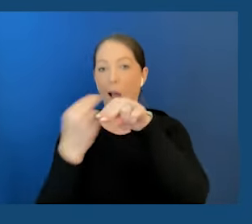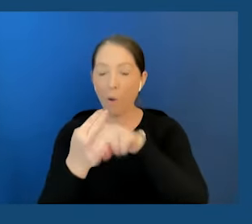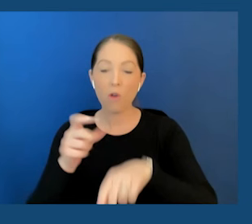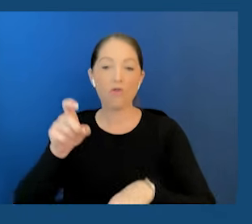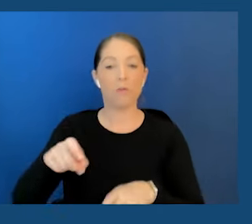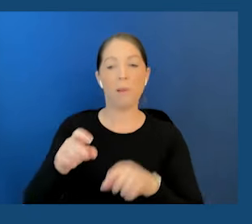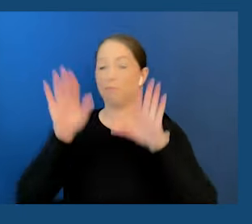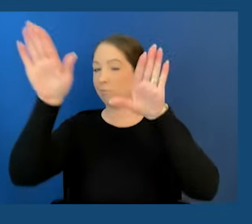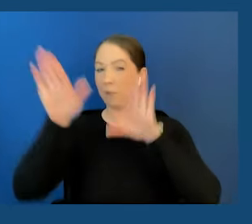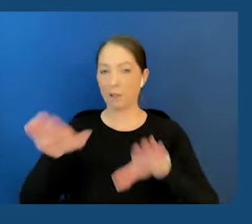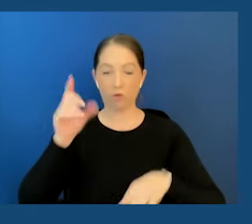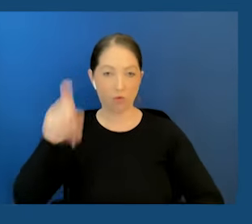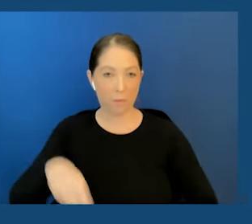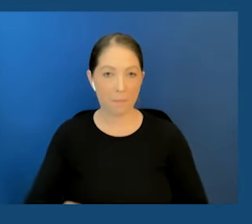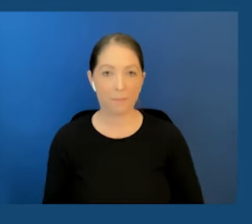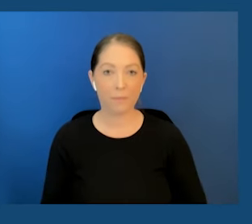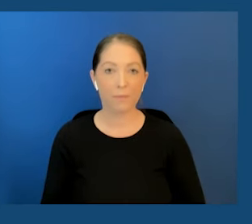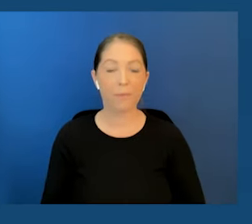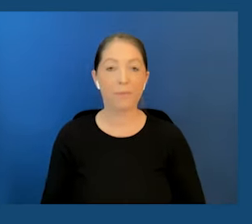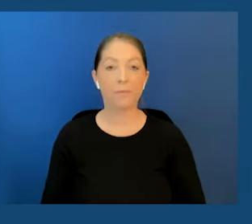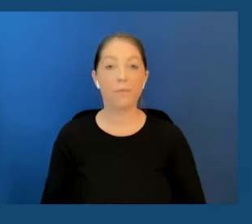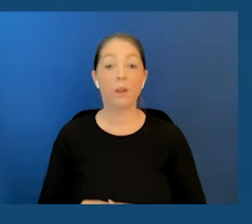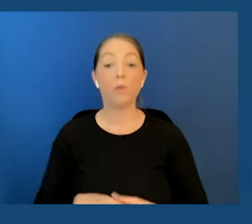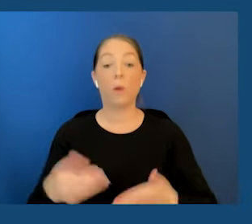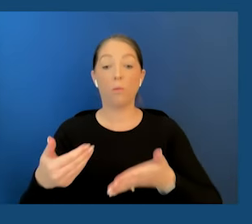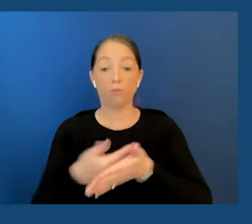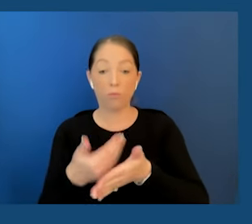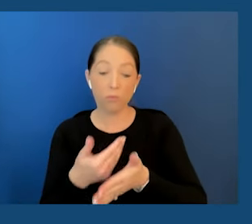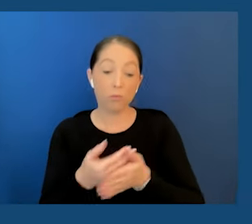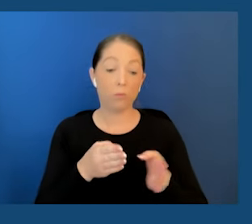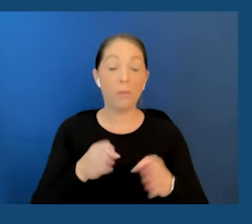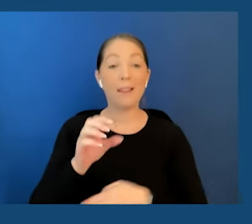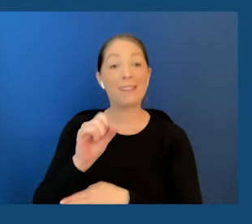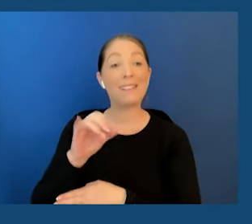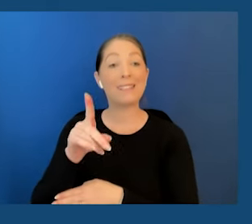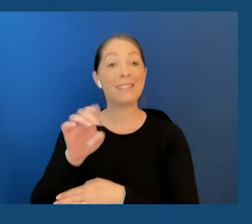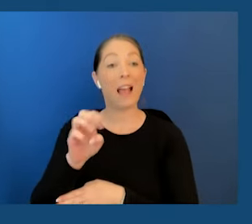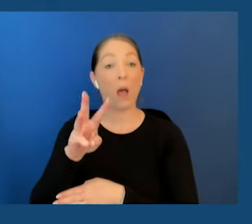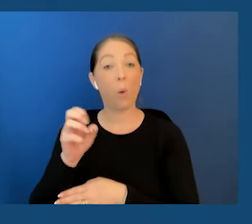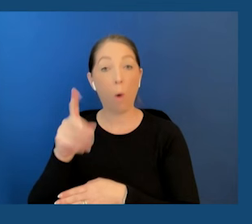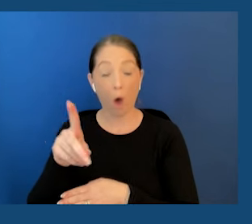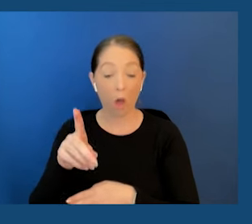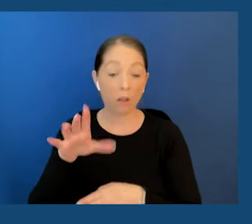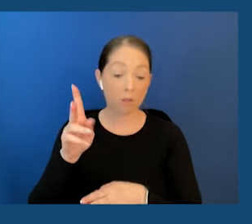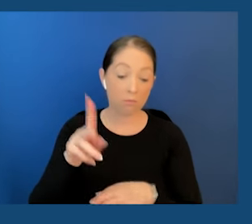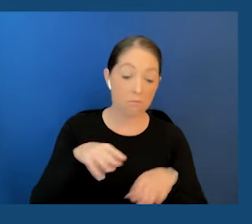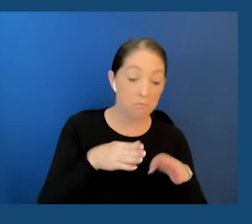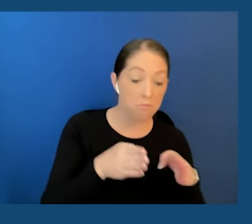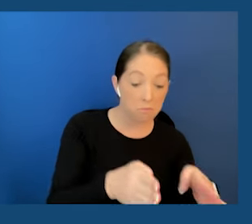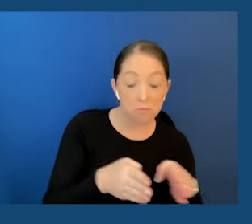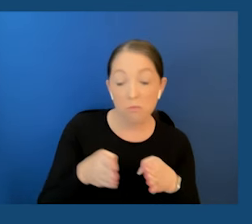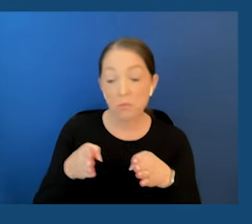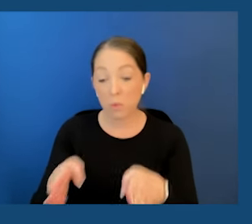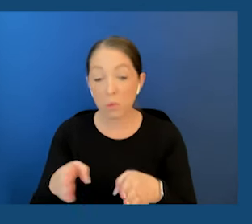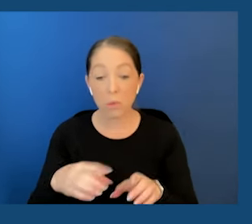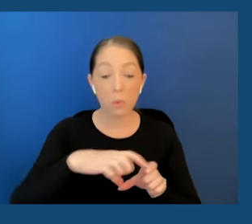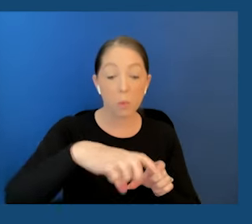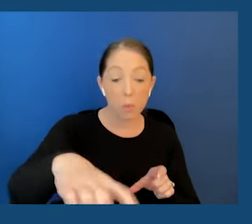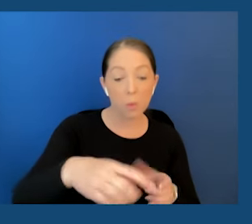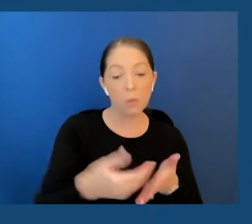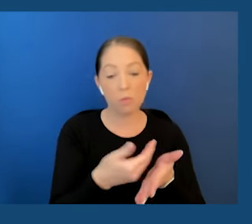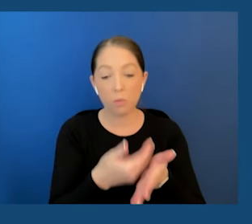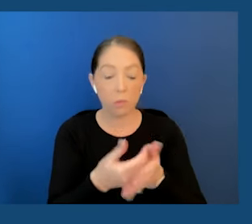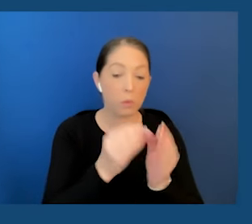extraordinary. We're going to resurface and expand sidewalks on Fair Street and John Simpson Road in one of our communities, and fix